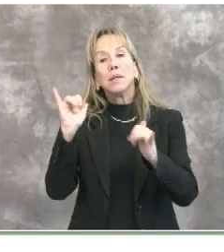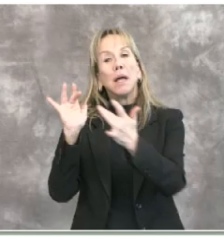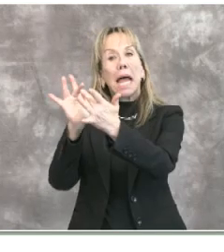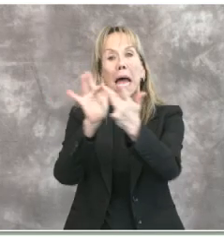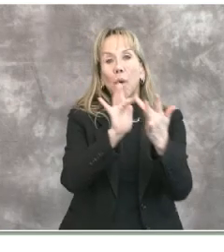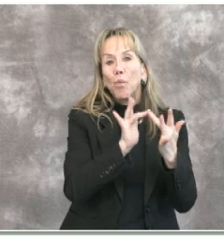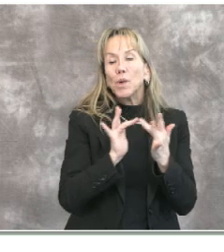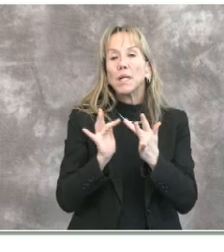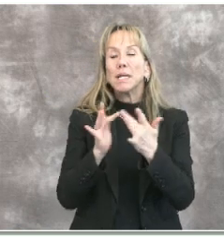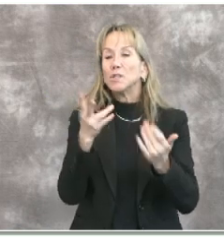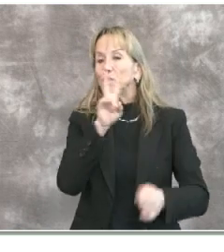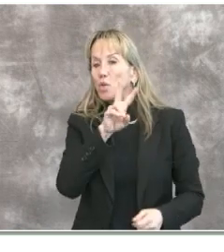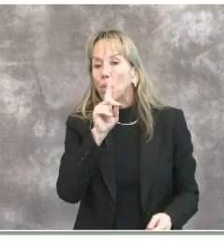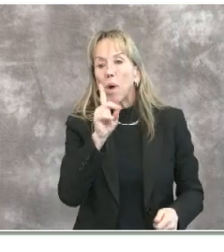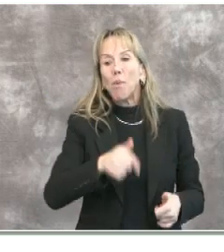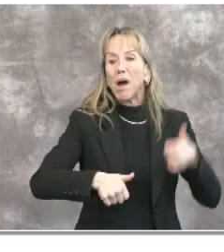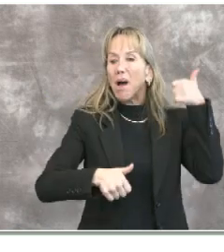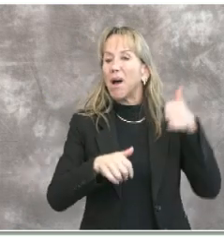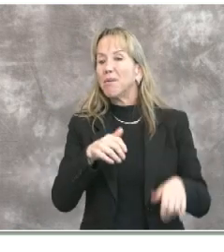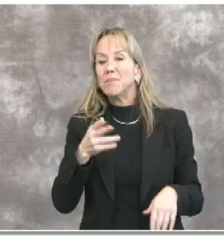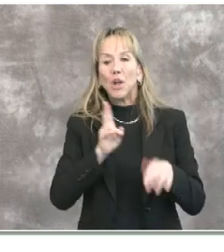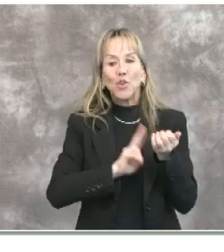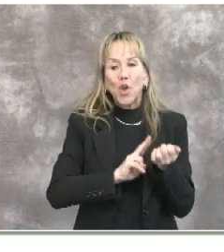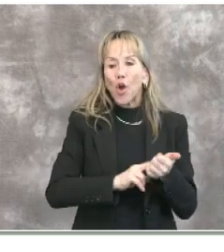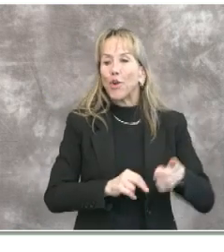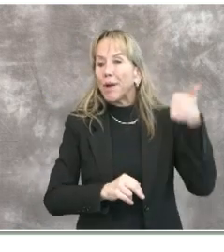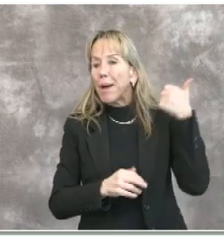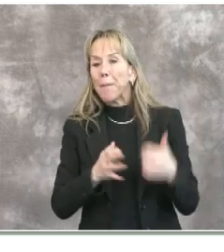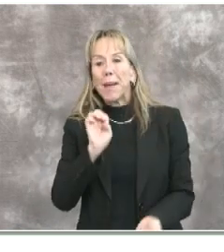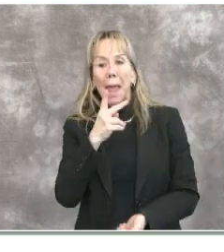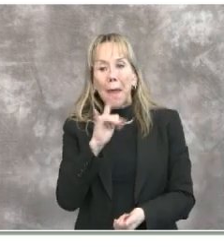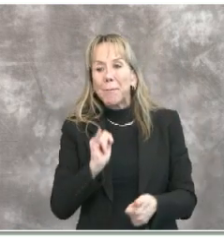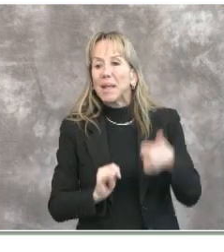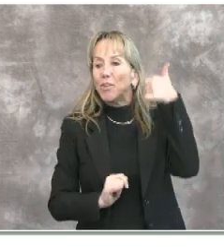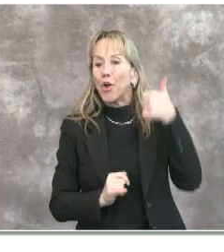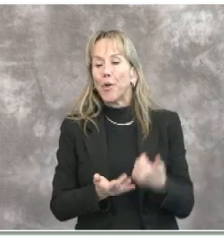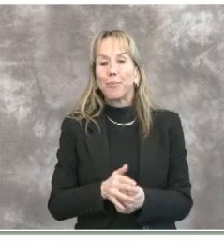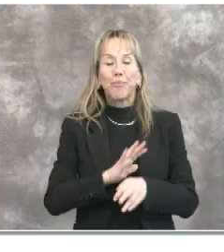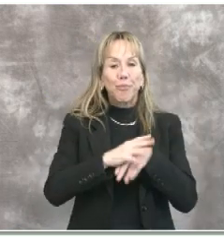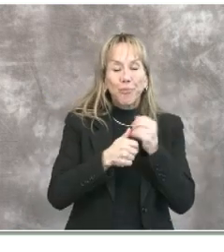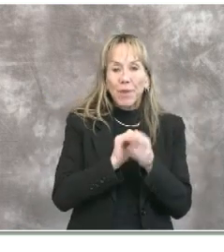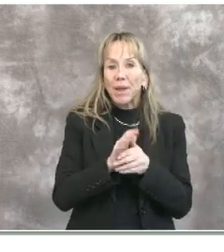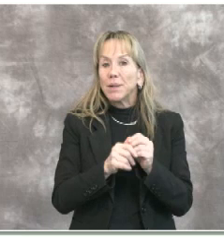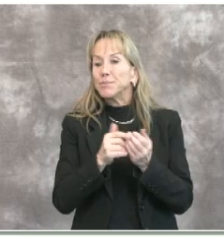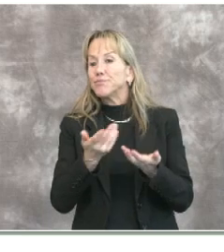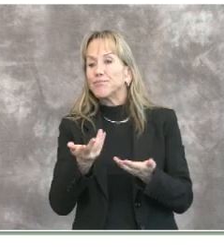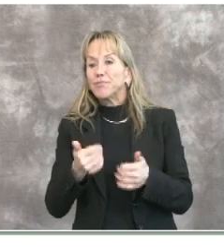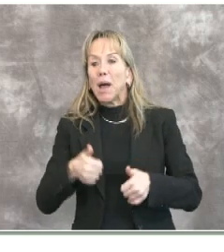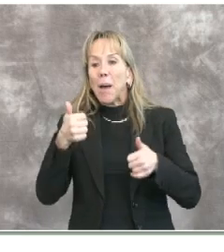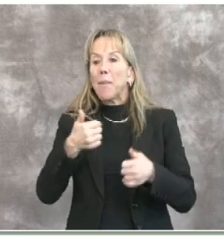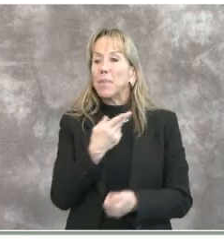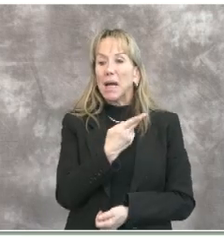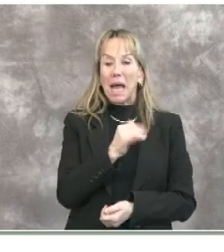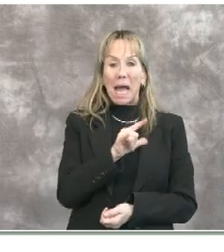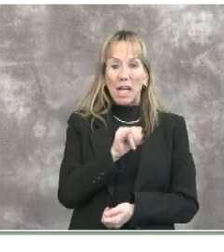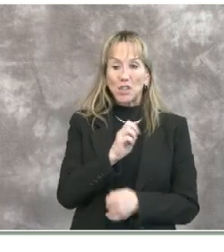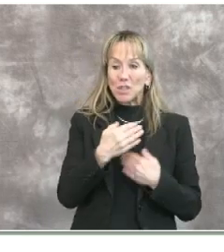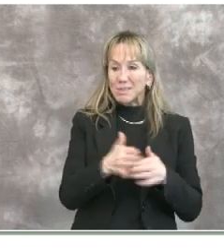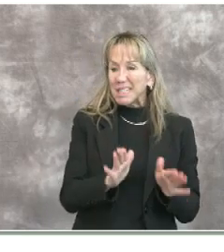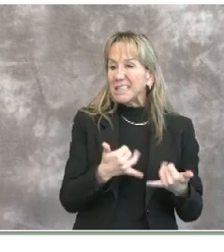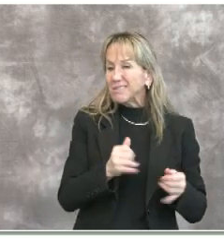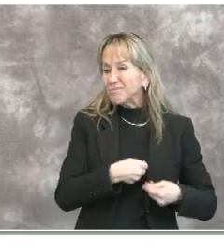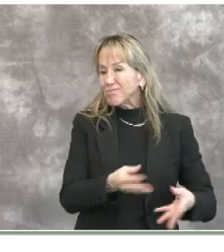211 calls are up, nurse calls are up, epi calls are up, hygiene kits are up. Hand washing stations and toilet distributed remain flat and should be expected to